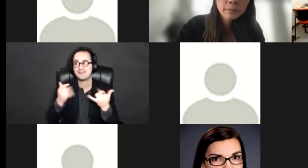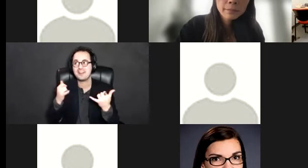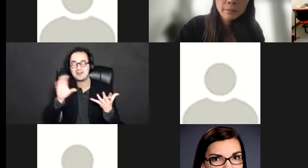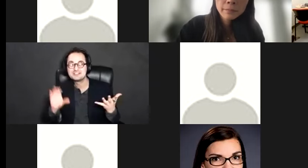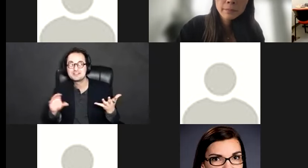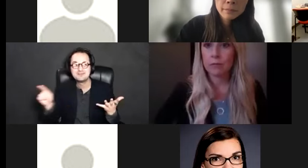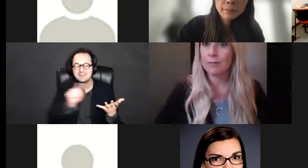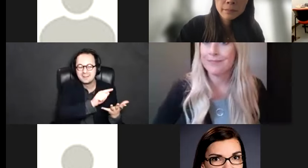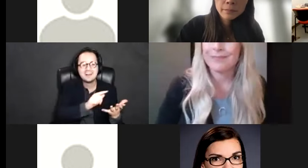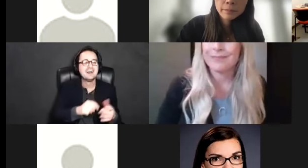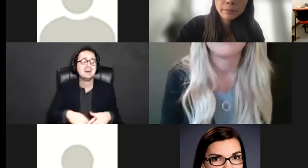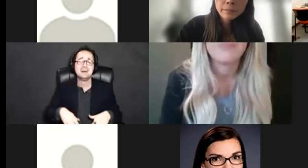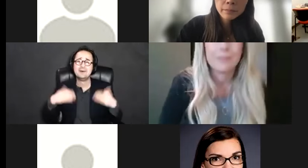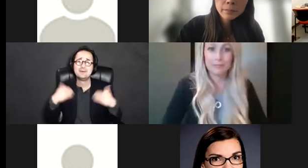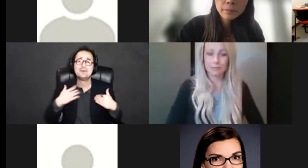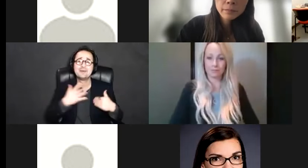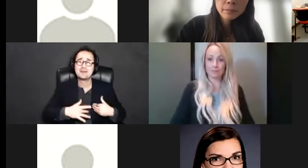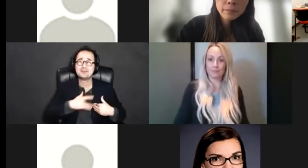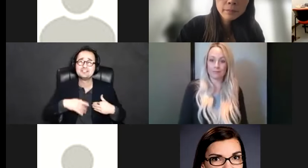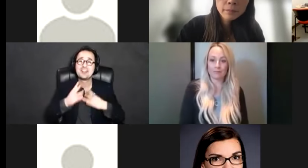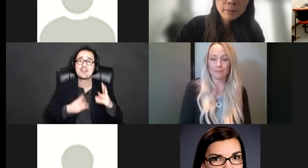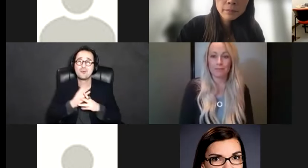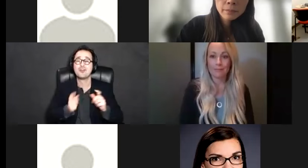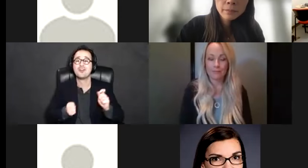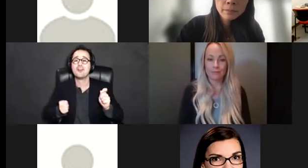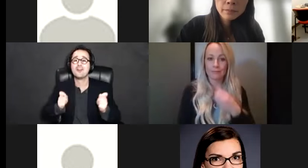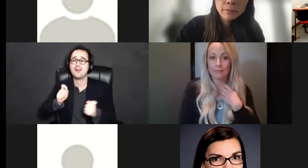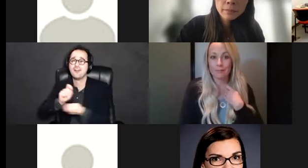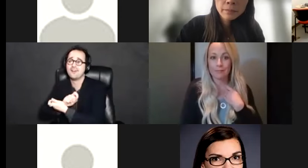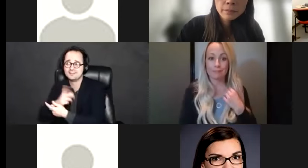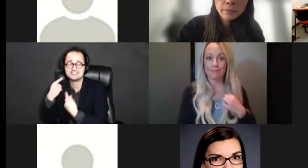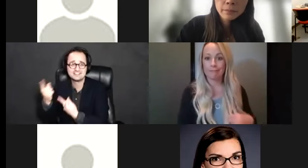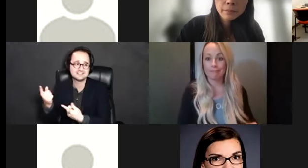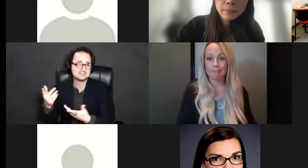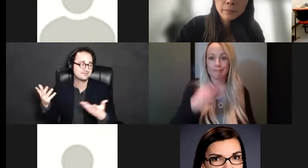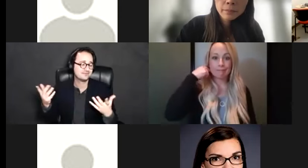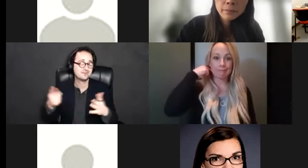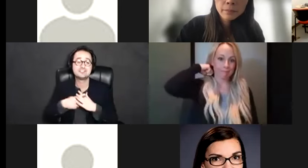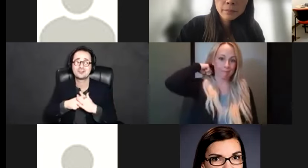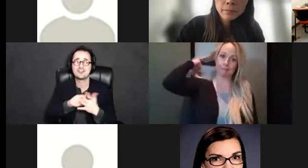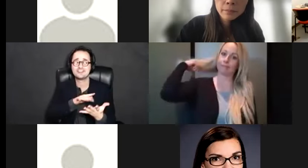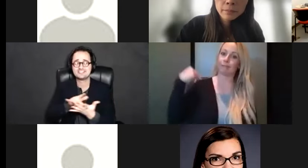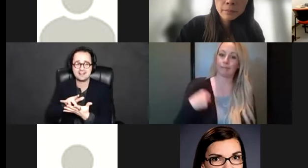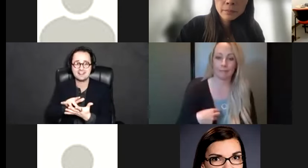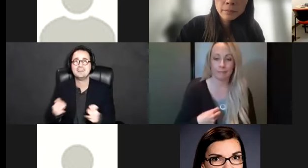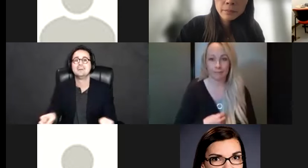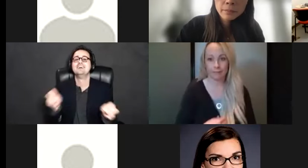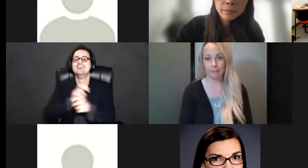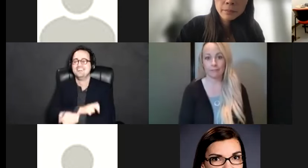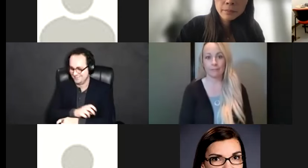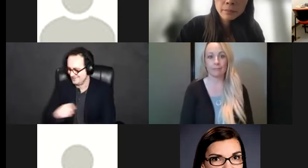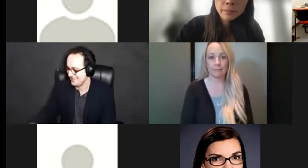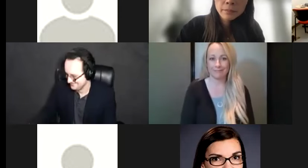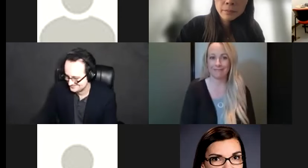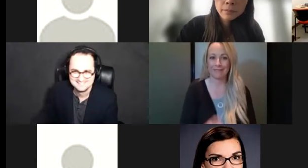all appreciate how much the world has changed since when we did this study. And it's really hard to do a lot of these